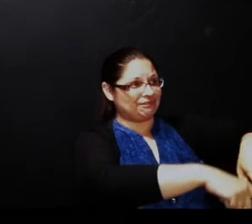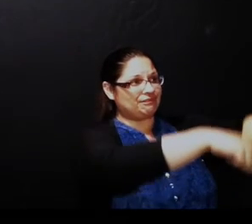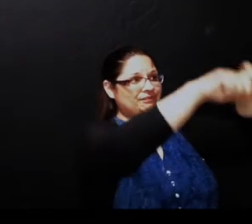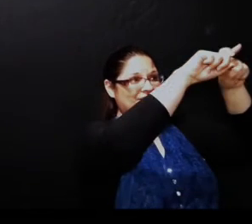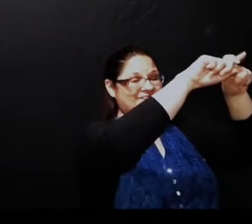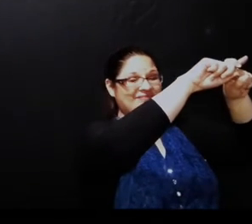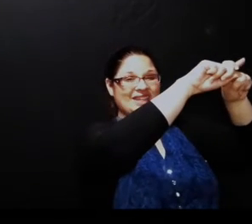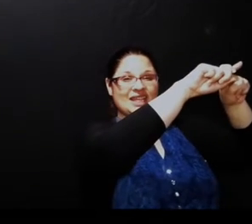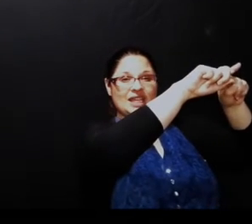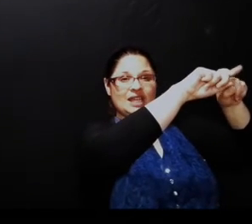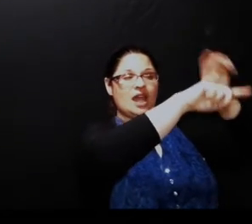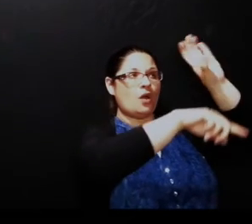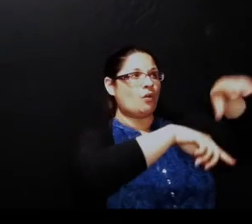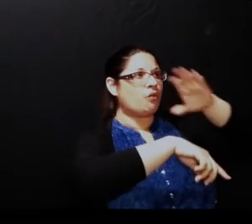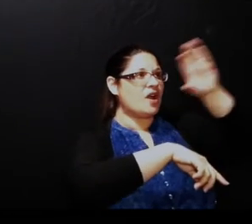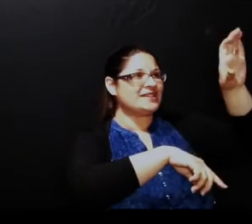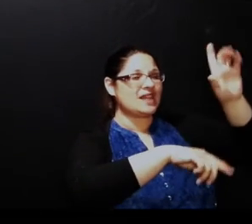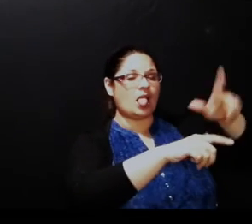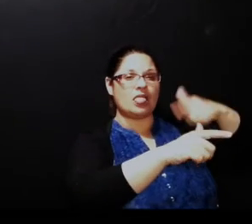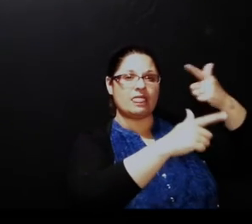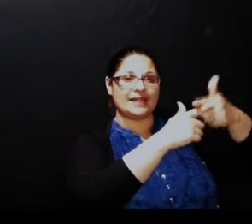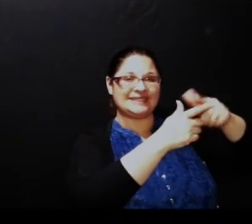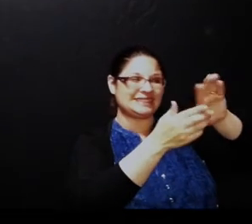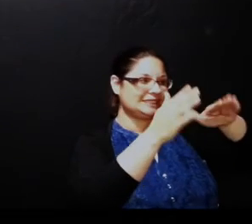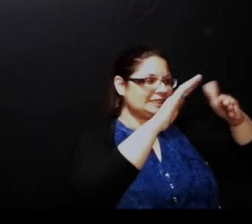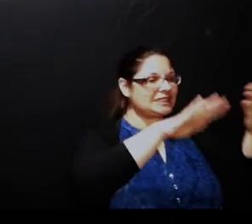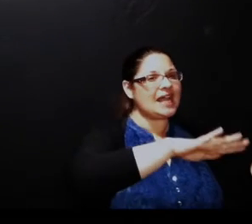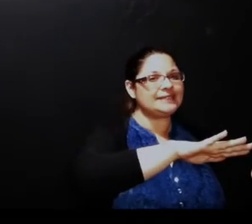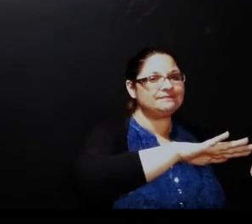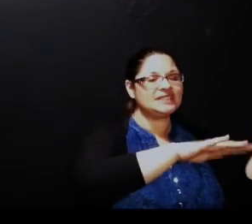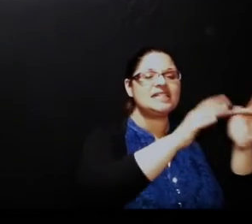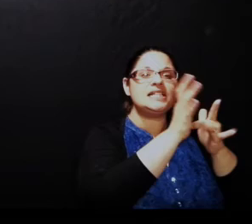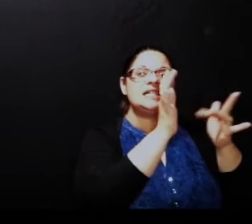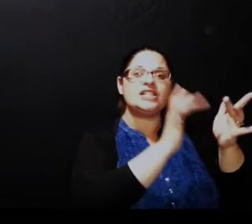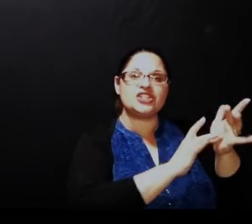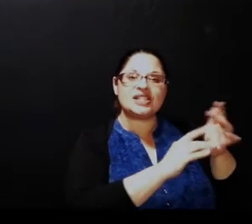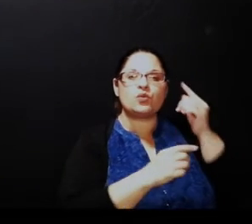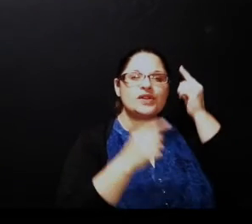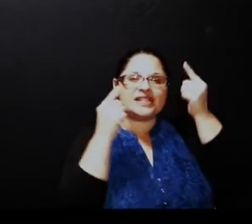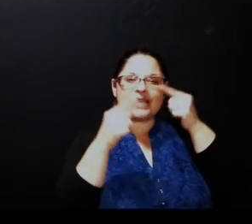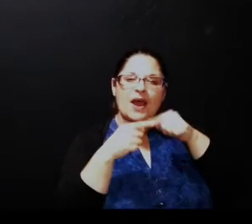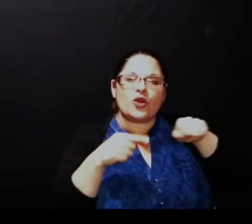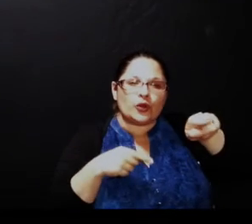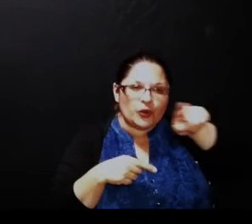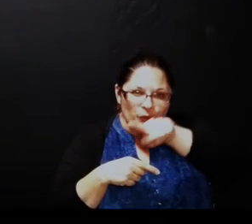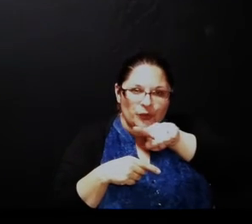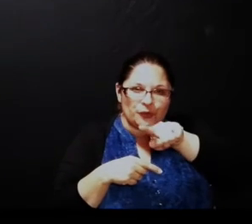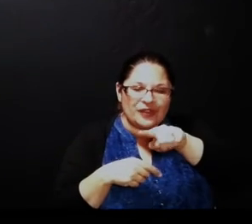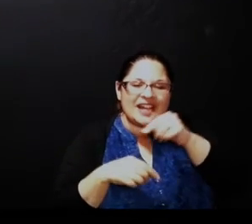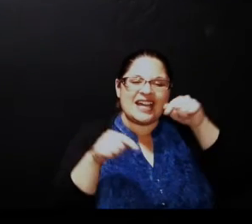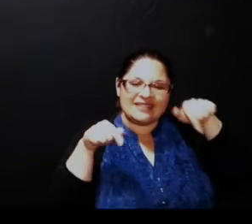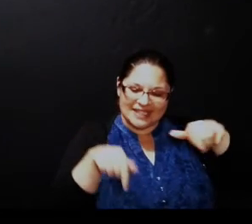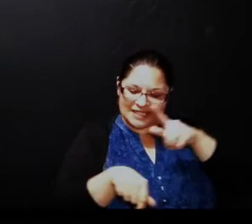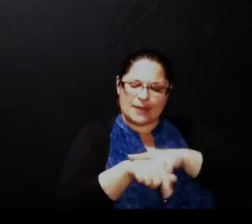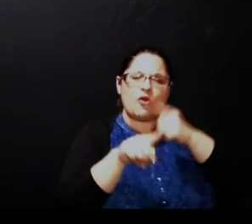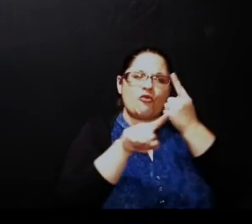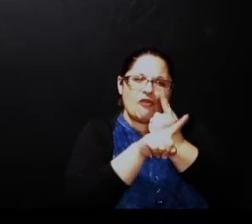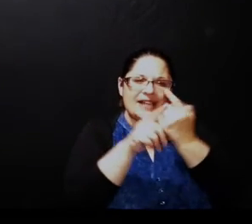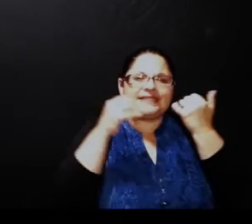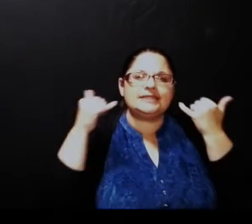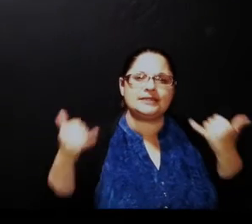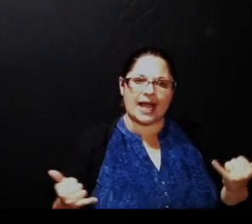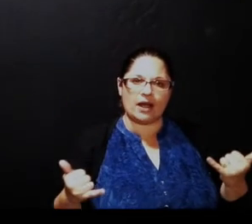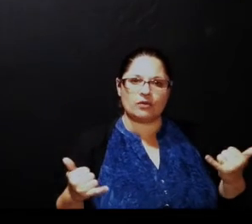day. And you can come to him and say, Lord, I believe. I believe on you. I believe what you did on the cross.